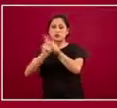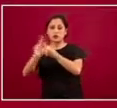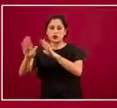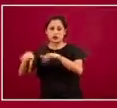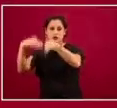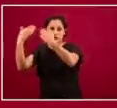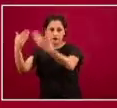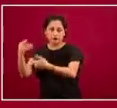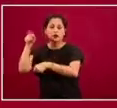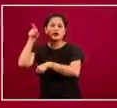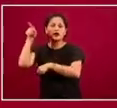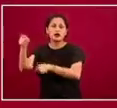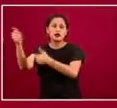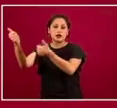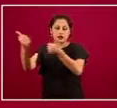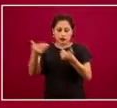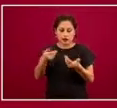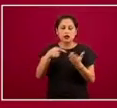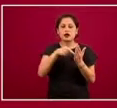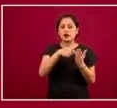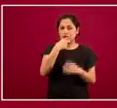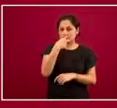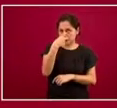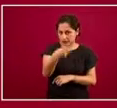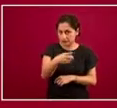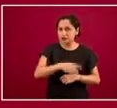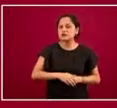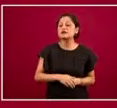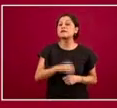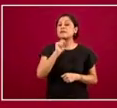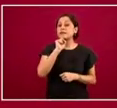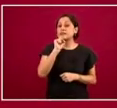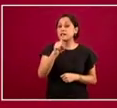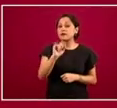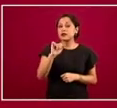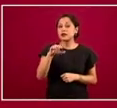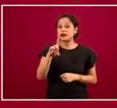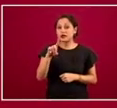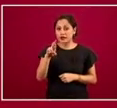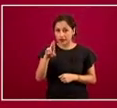treatment, for the handling of dead bodies.